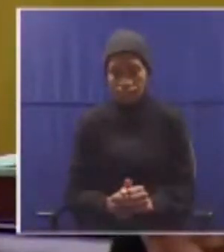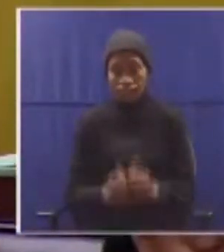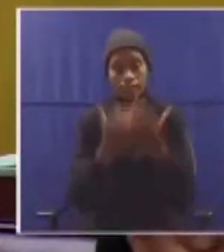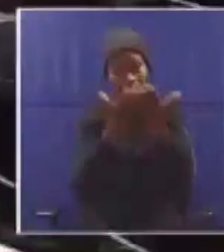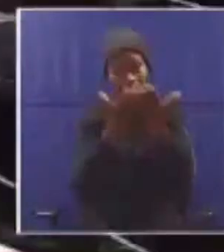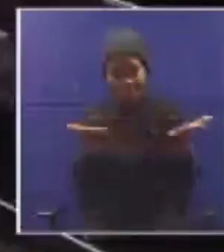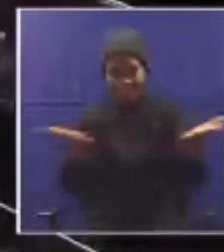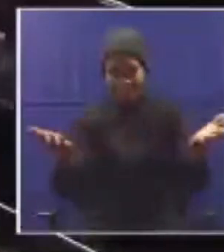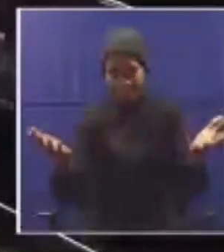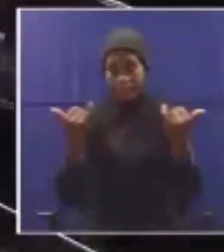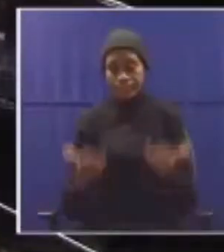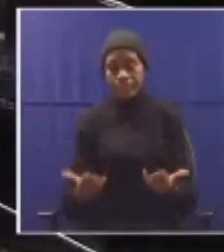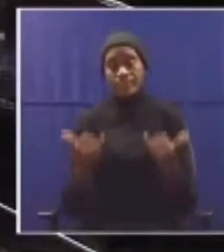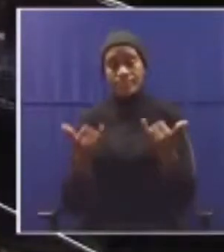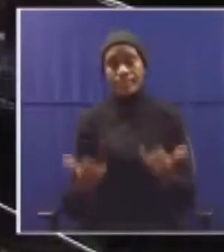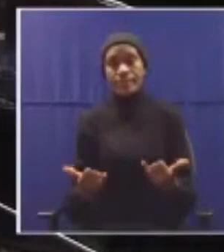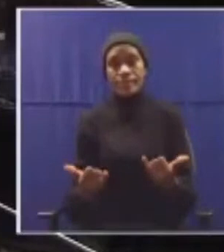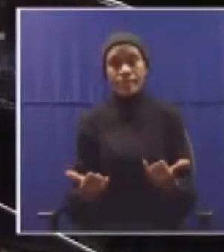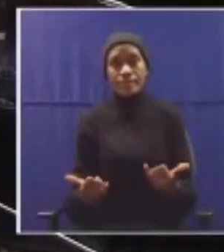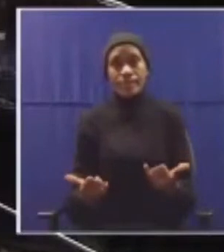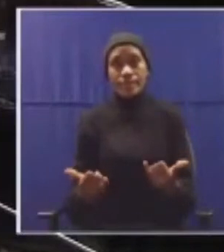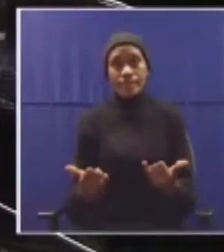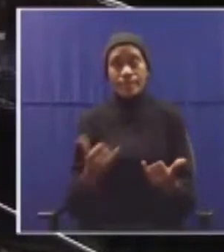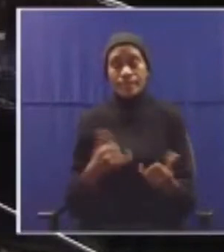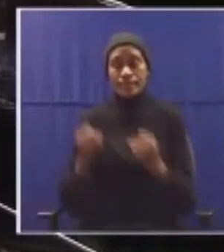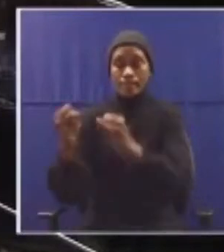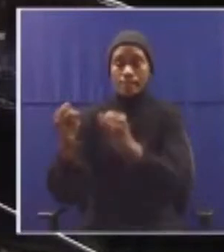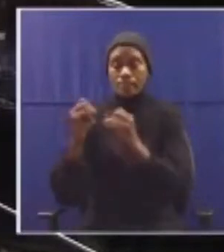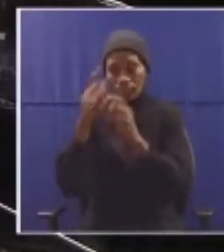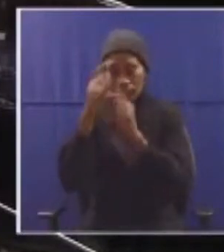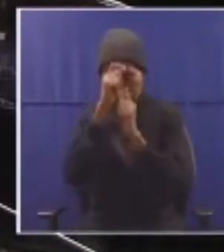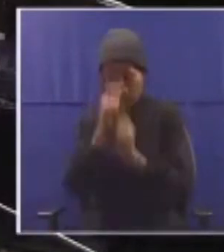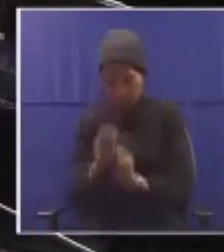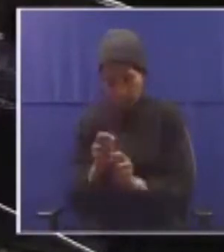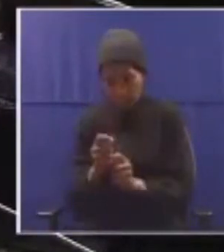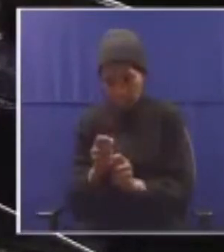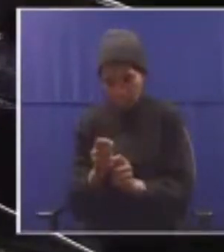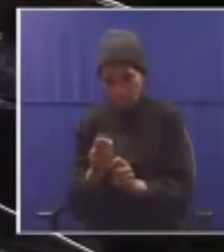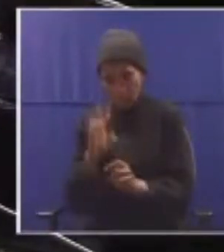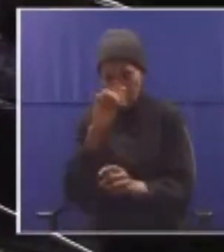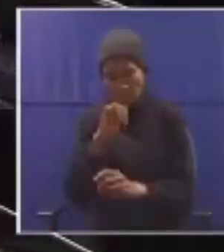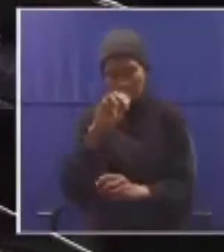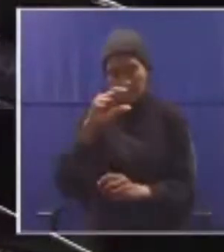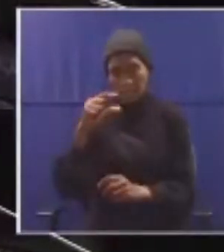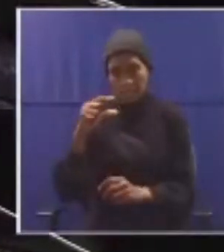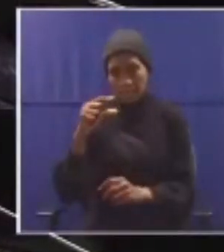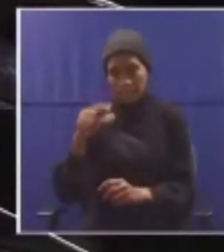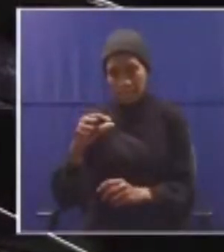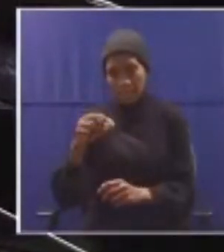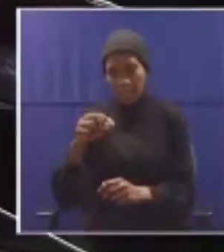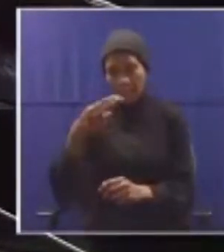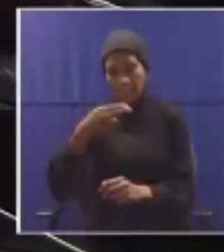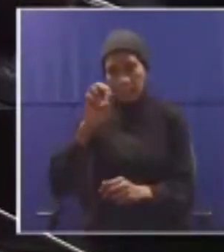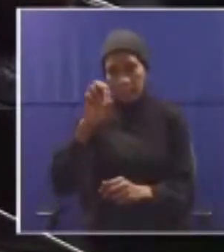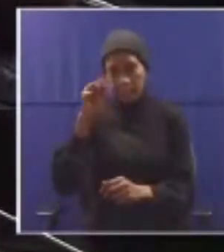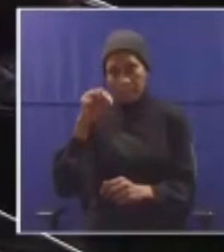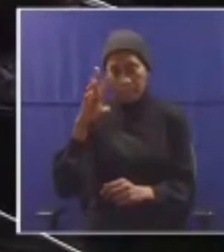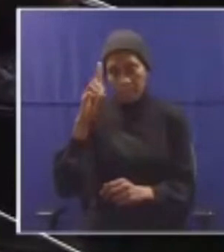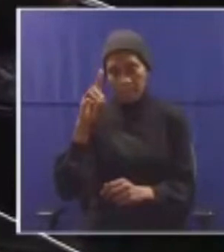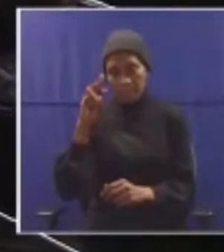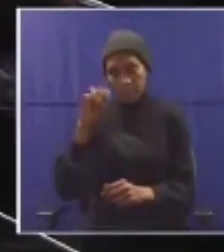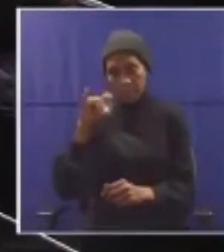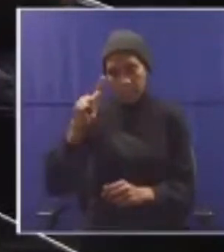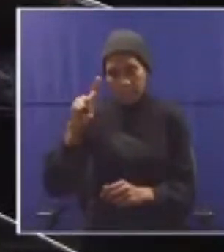Honorable members, I now would like to recognize the Honorable MGE Hendricks, who in terms of